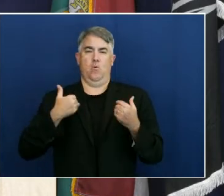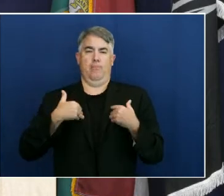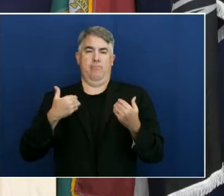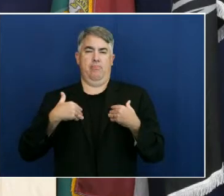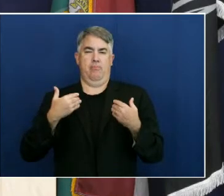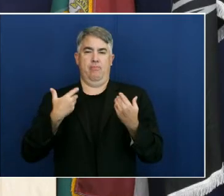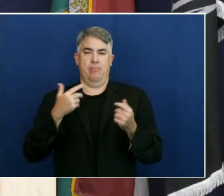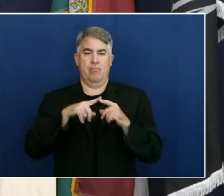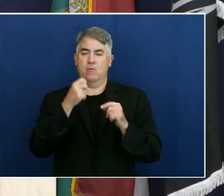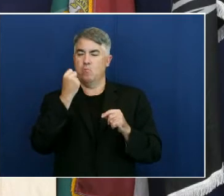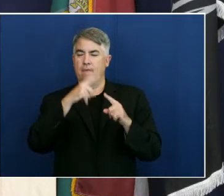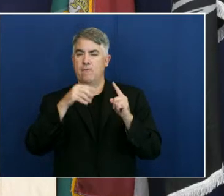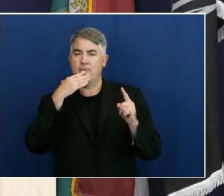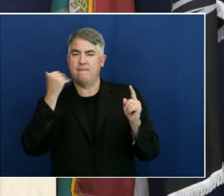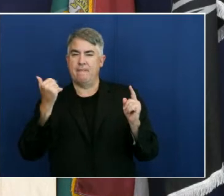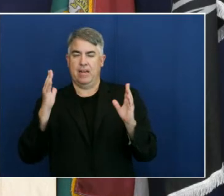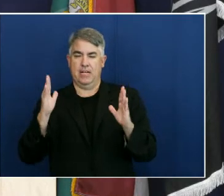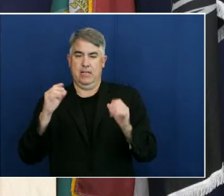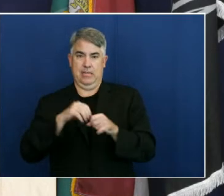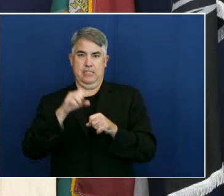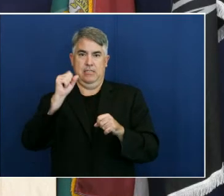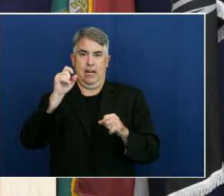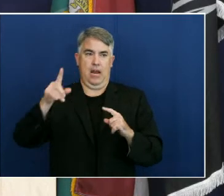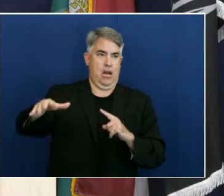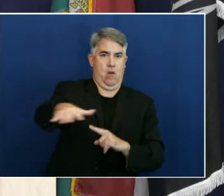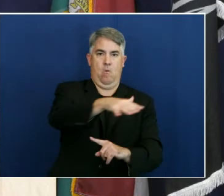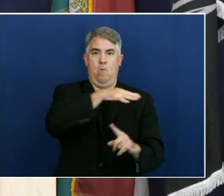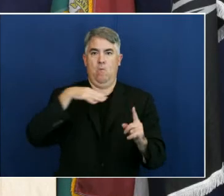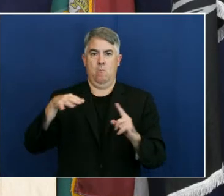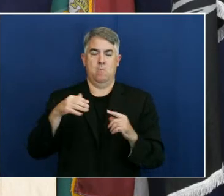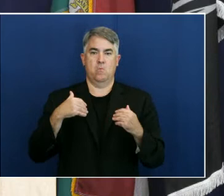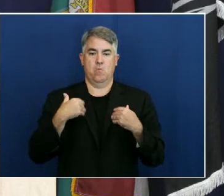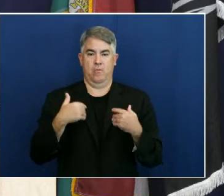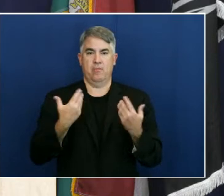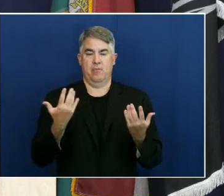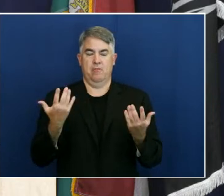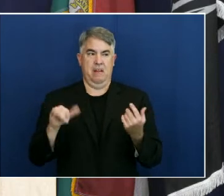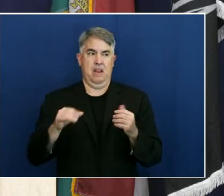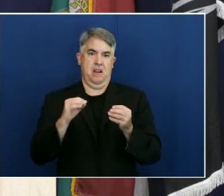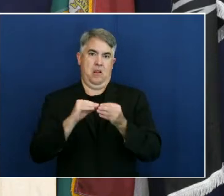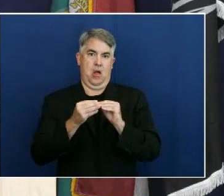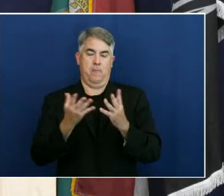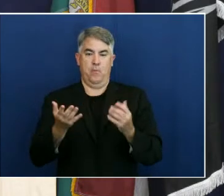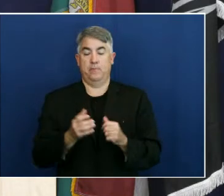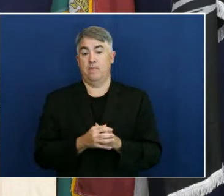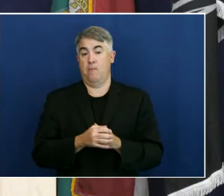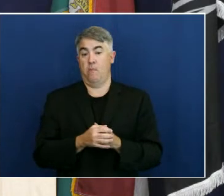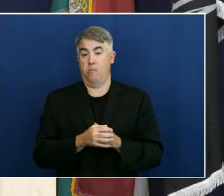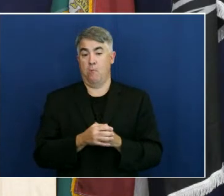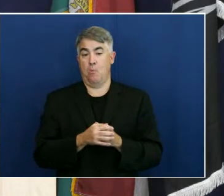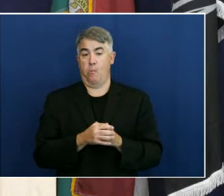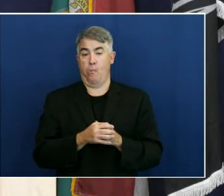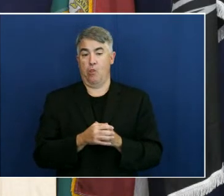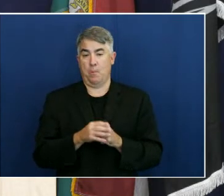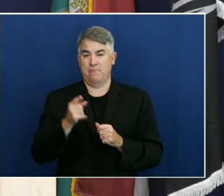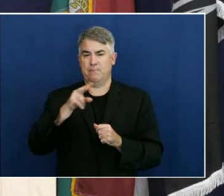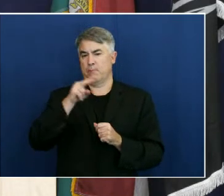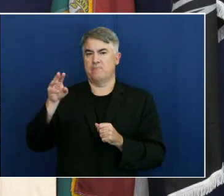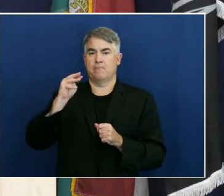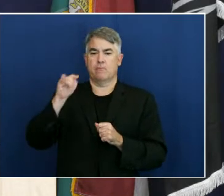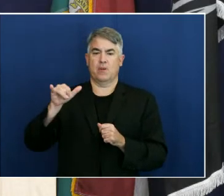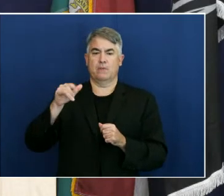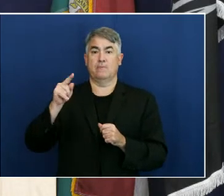175,864 San Diego residents between the ages of 12 and 15. If you go on My Turn, once you enter the age of the